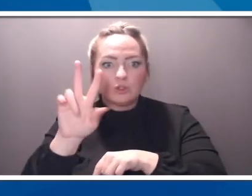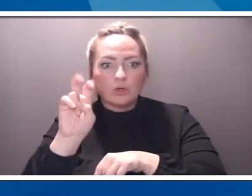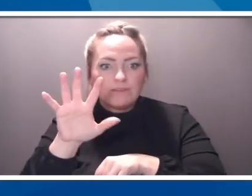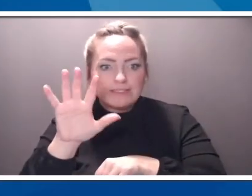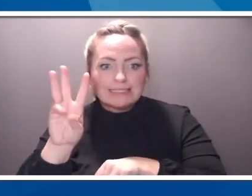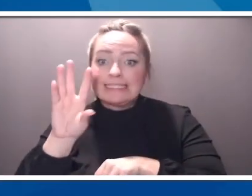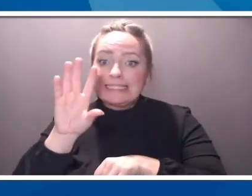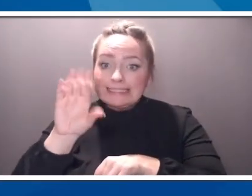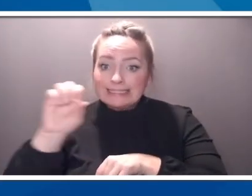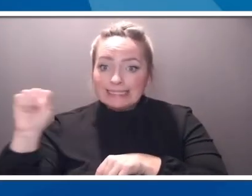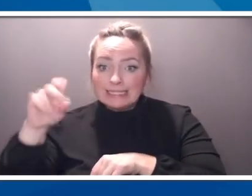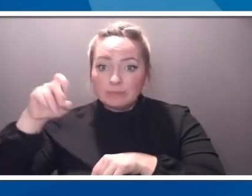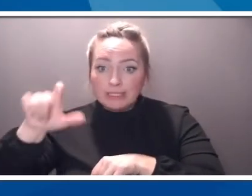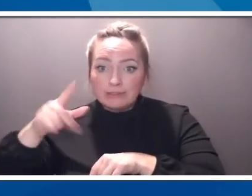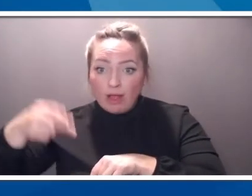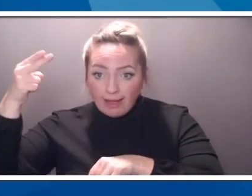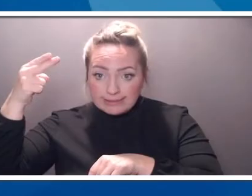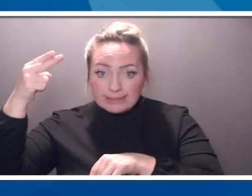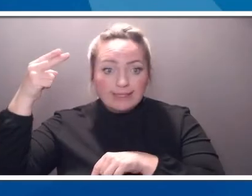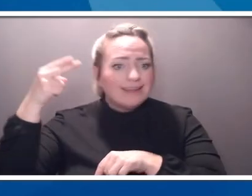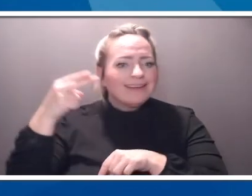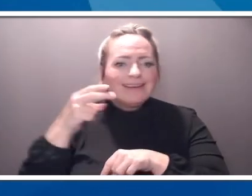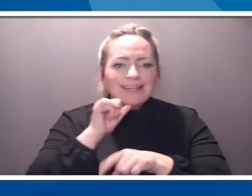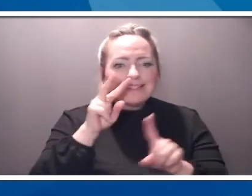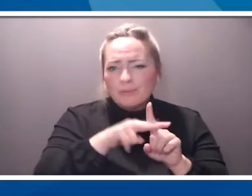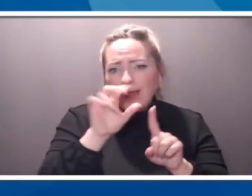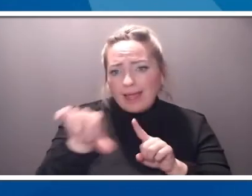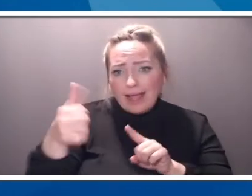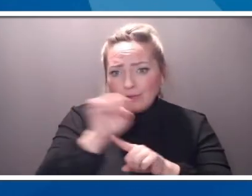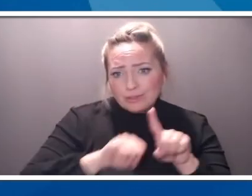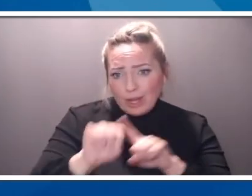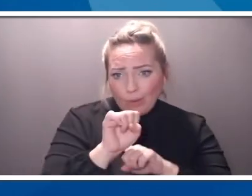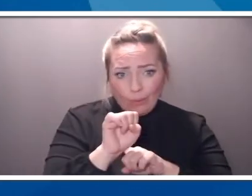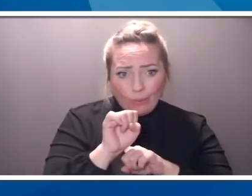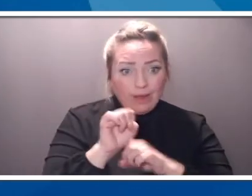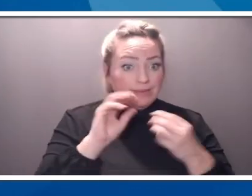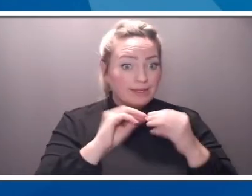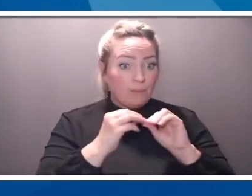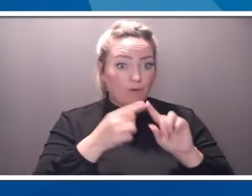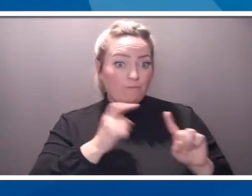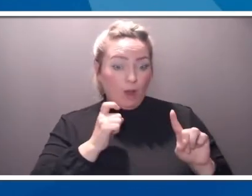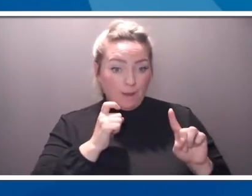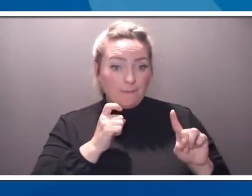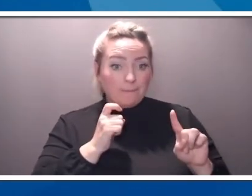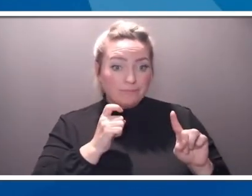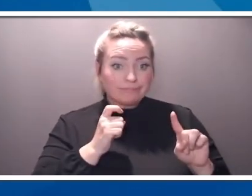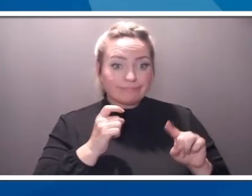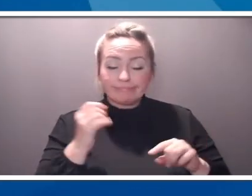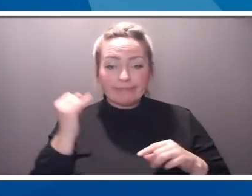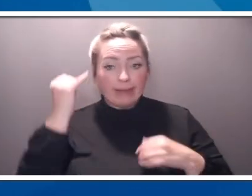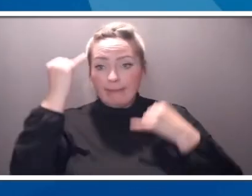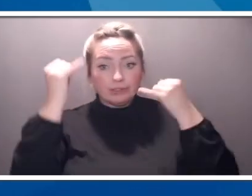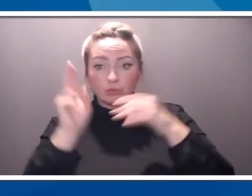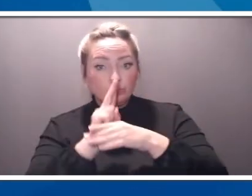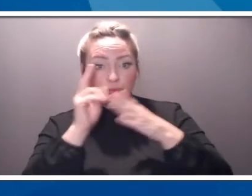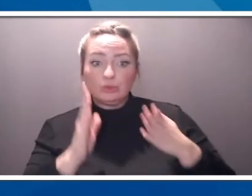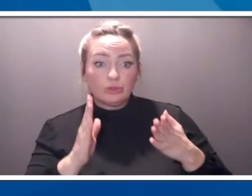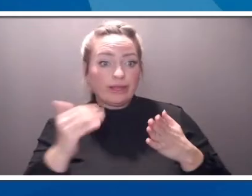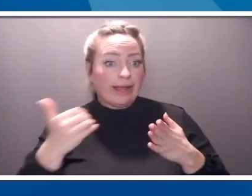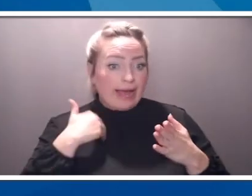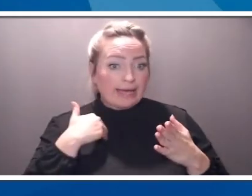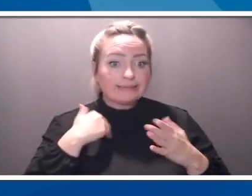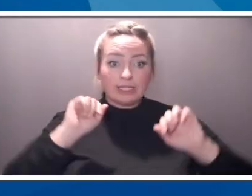or at 256 CSS pixel height. It doesn't apply in any other scenario. The numbers came from